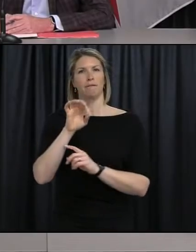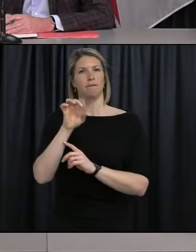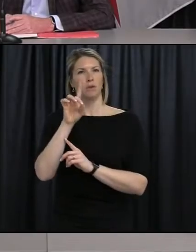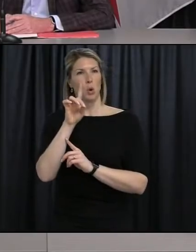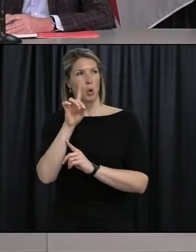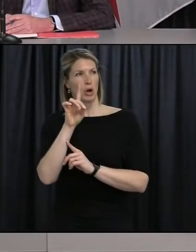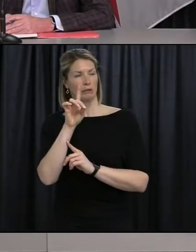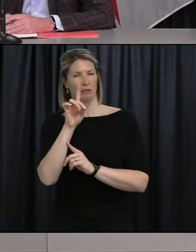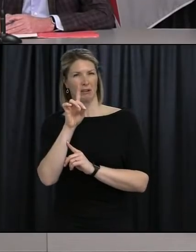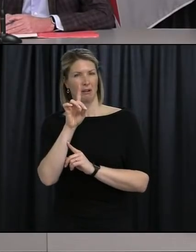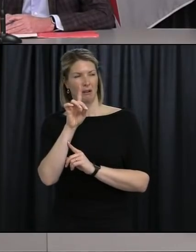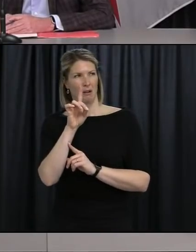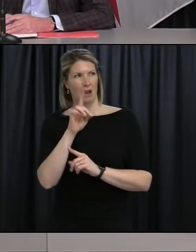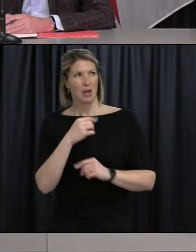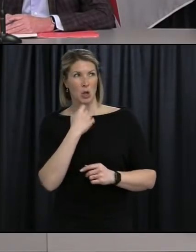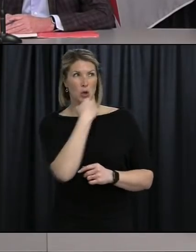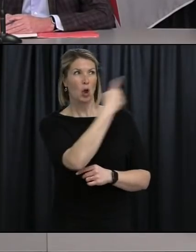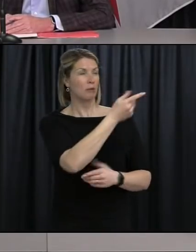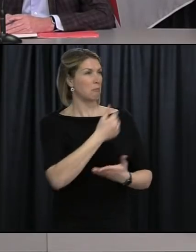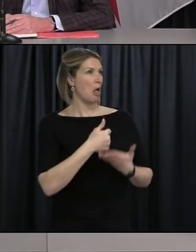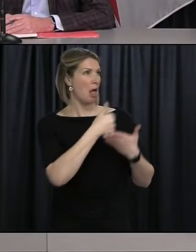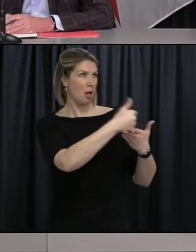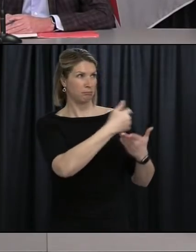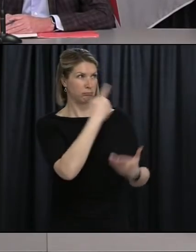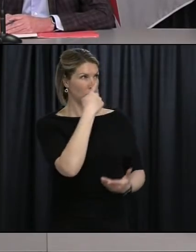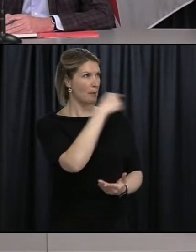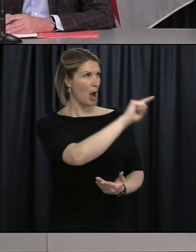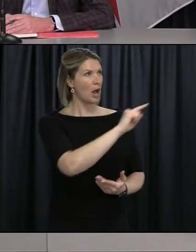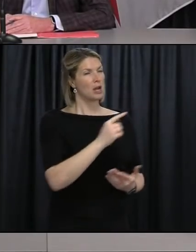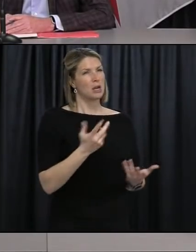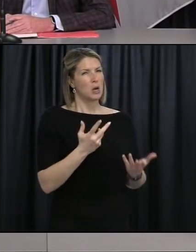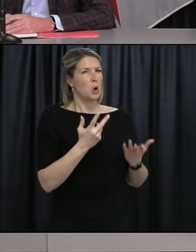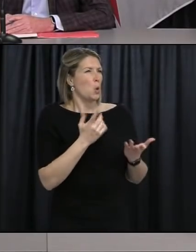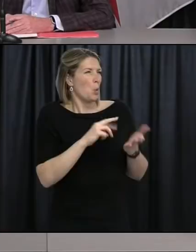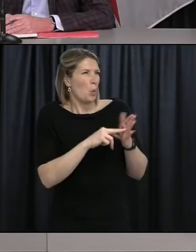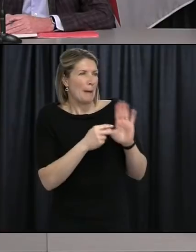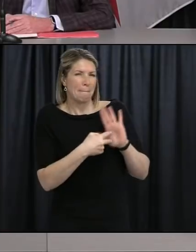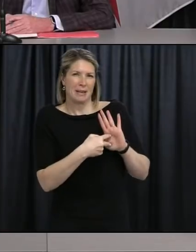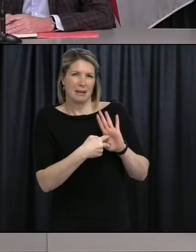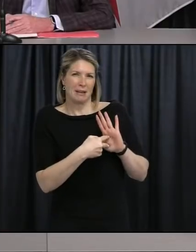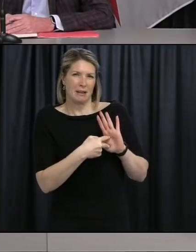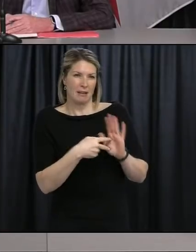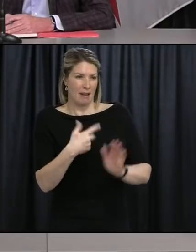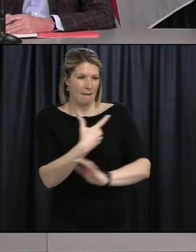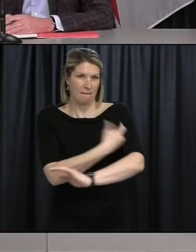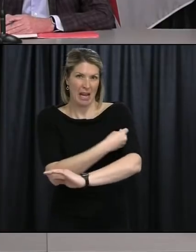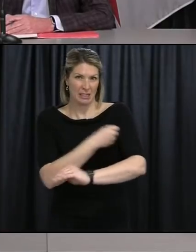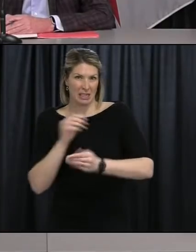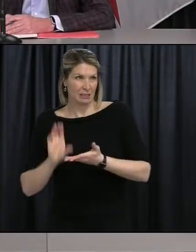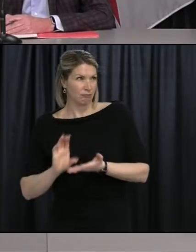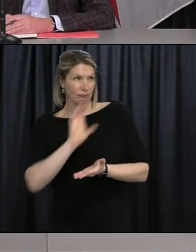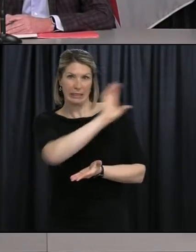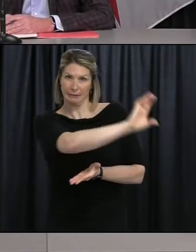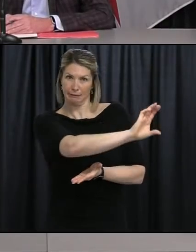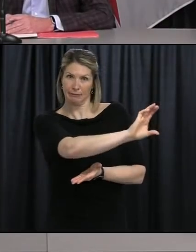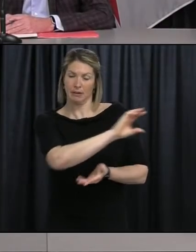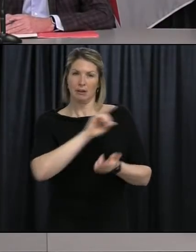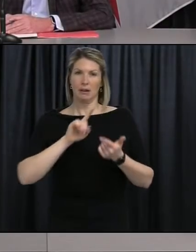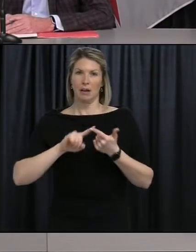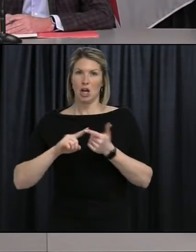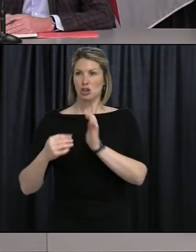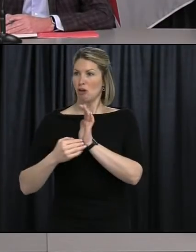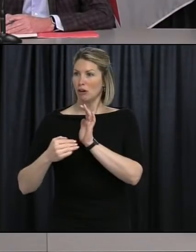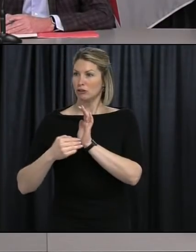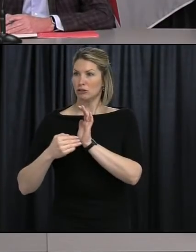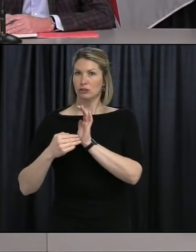What specifically will that look like? Is it giving up some of our vaccines to them? Is it providing physicians from Newfoundland and